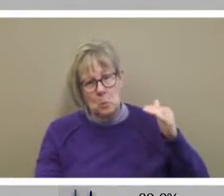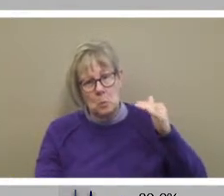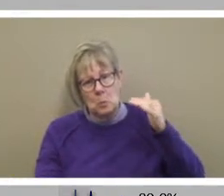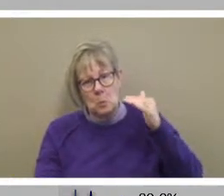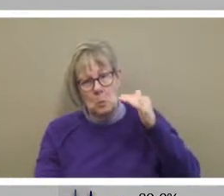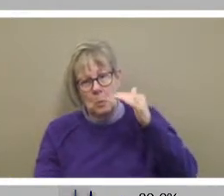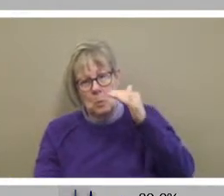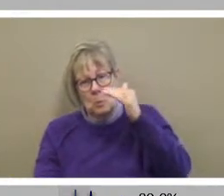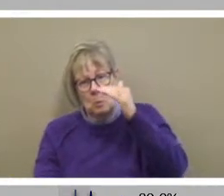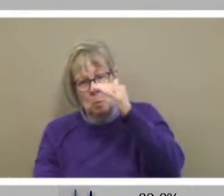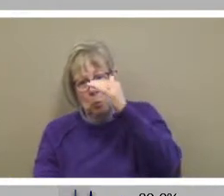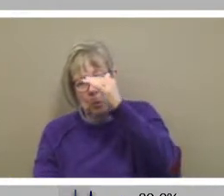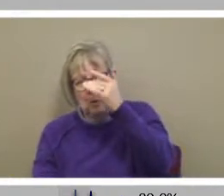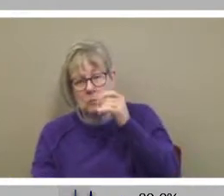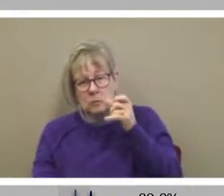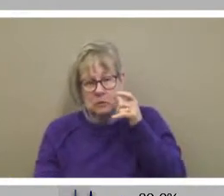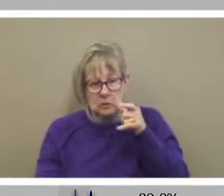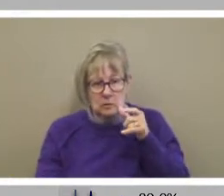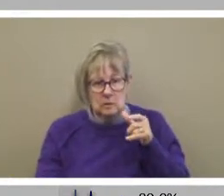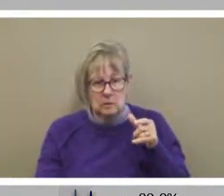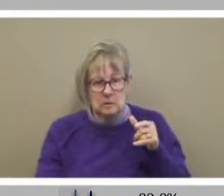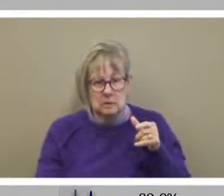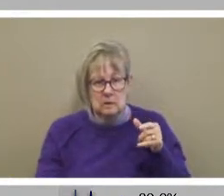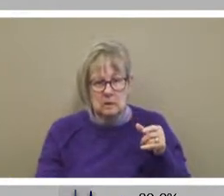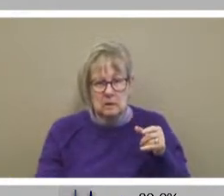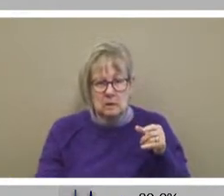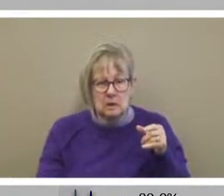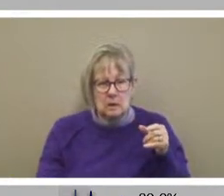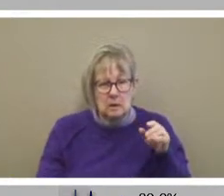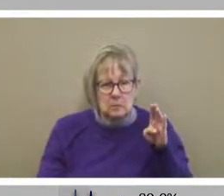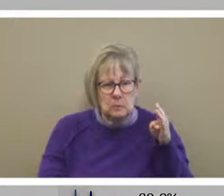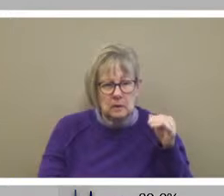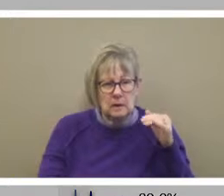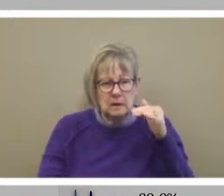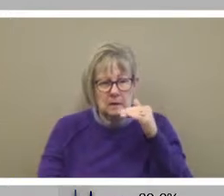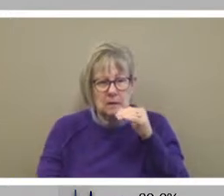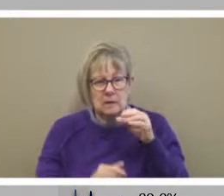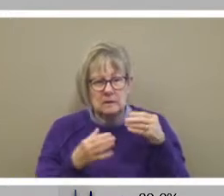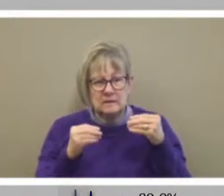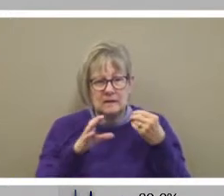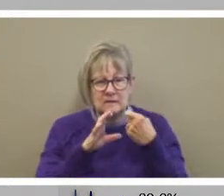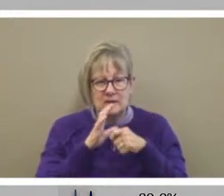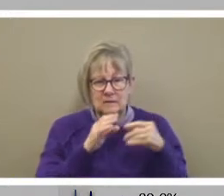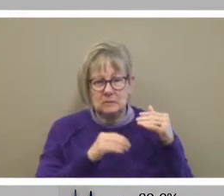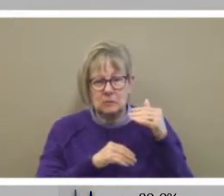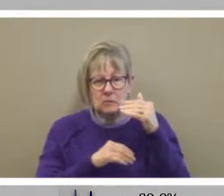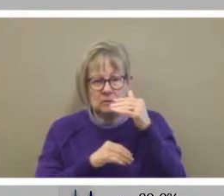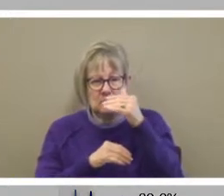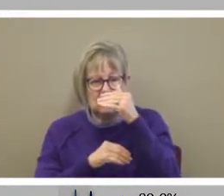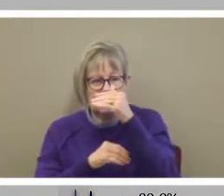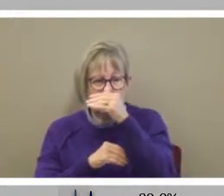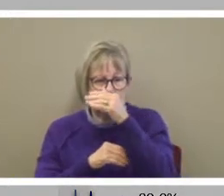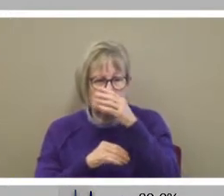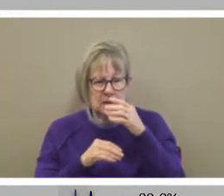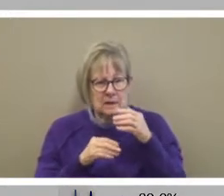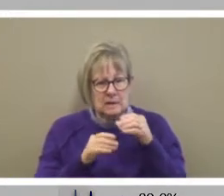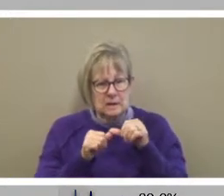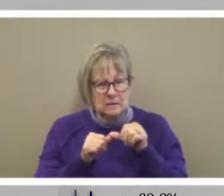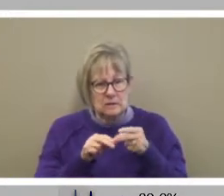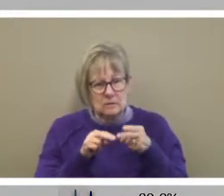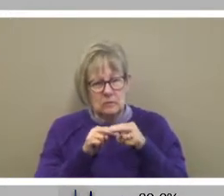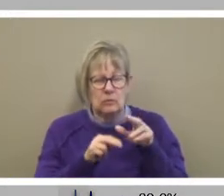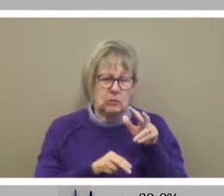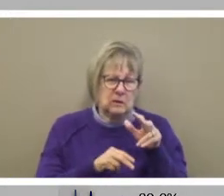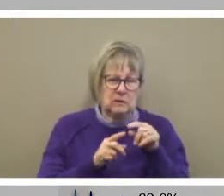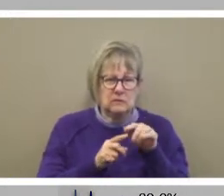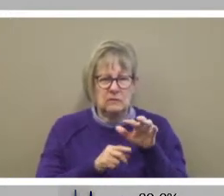and reiterates that. But when you look at the blue line, sales tax is slow and steady, continues to grow, 3 to 5% every year, 3